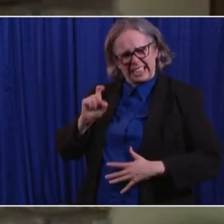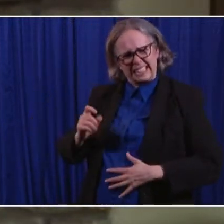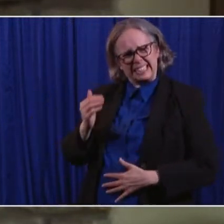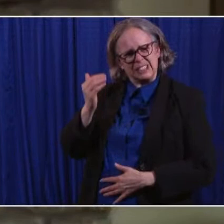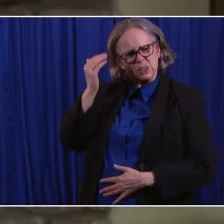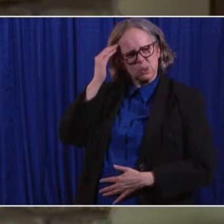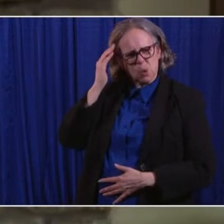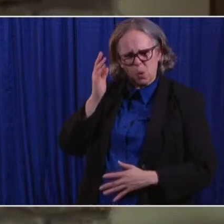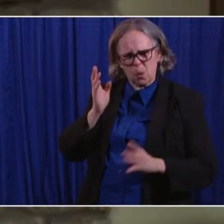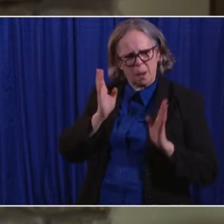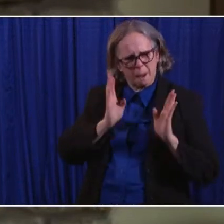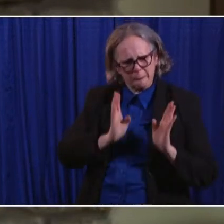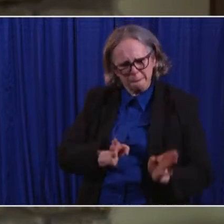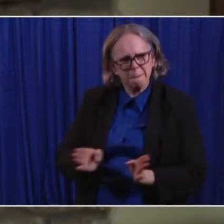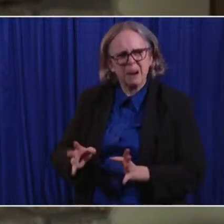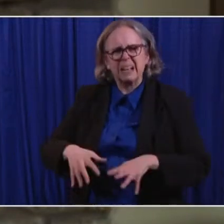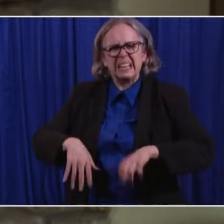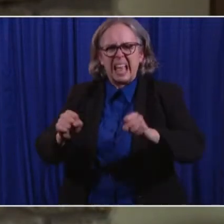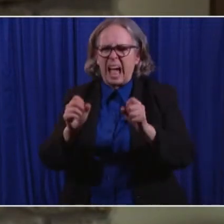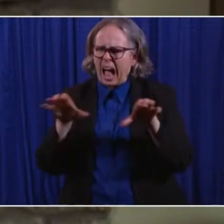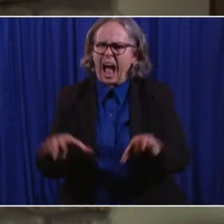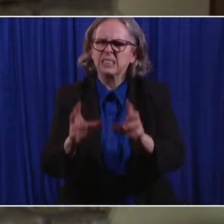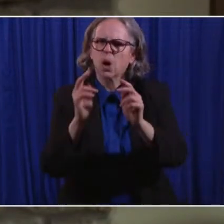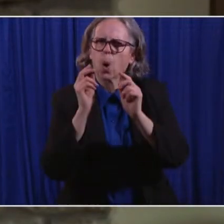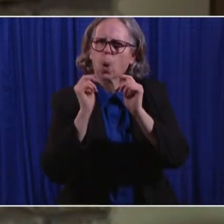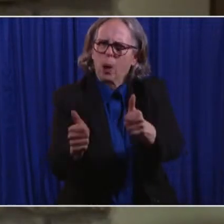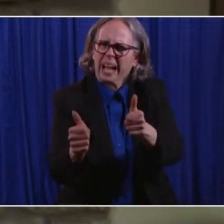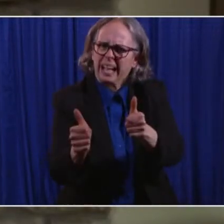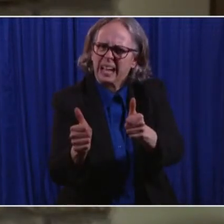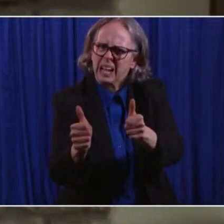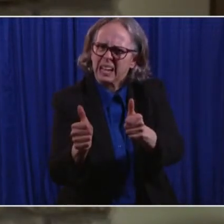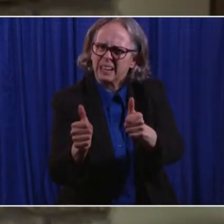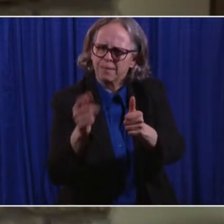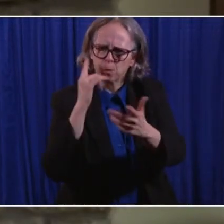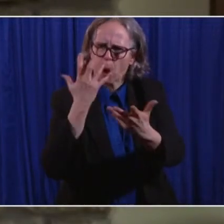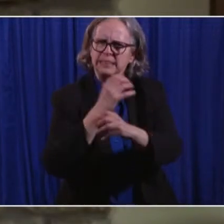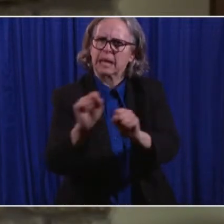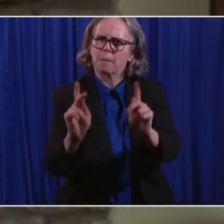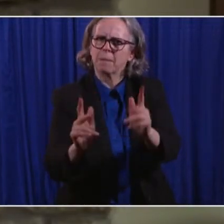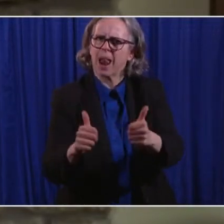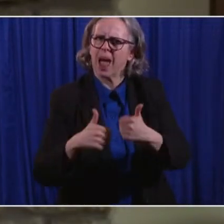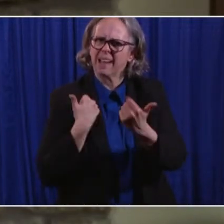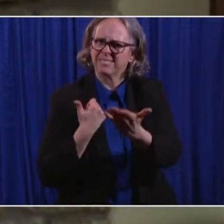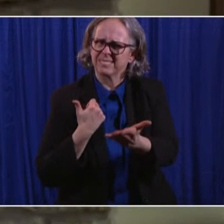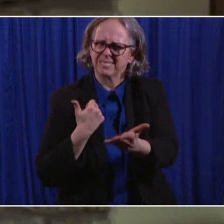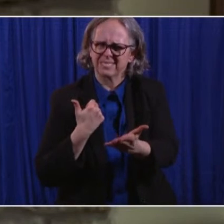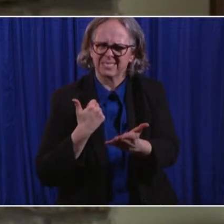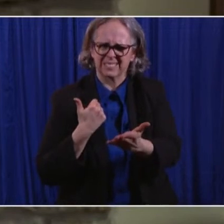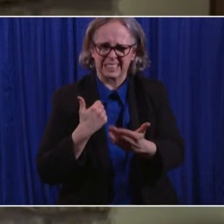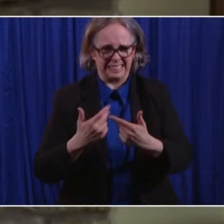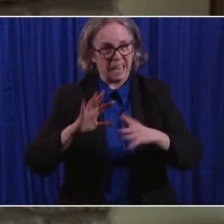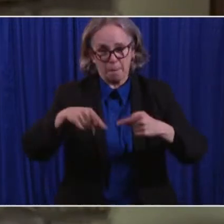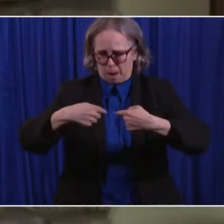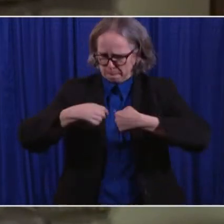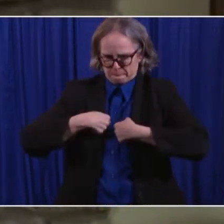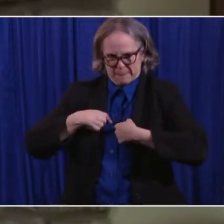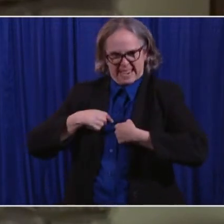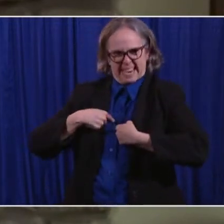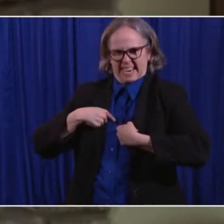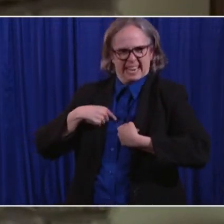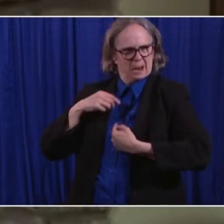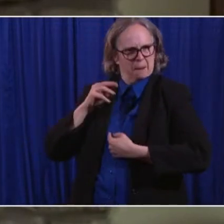lives. So this is not about me. This is about the future and saving of